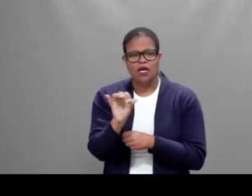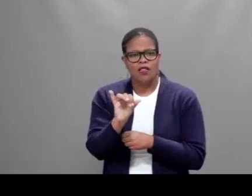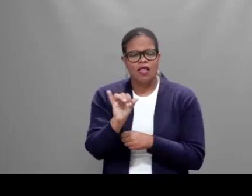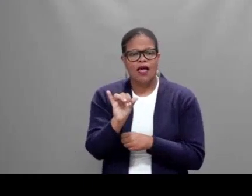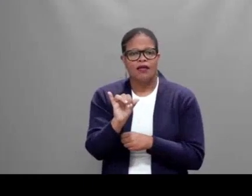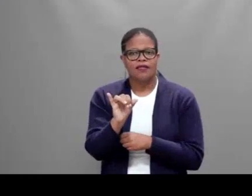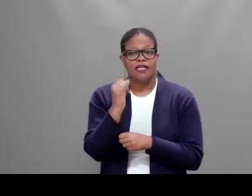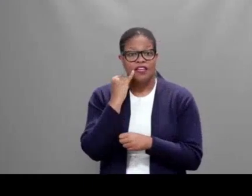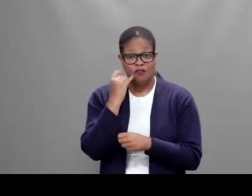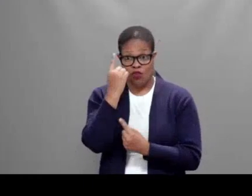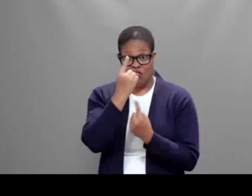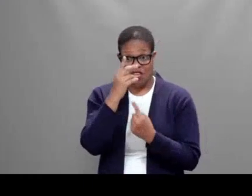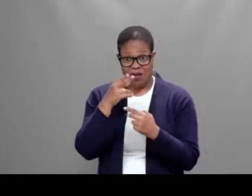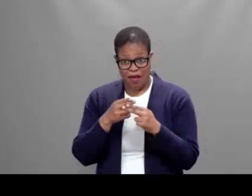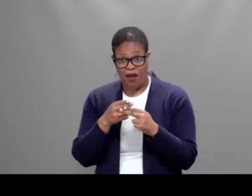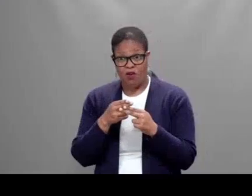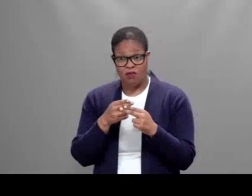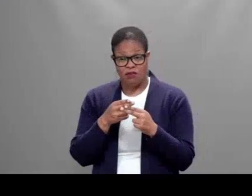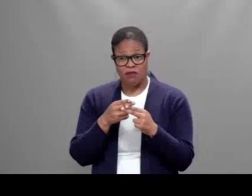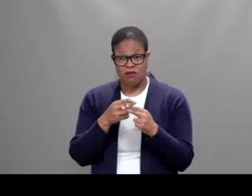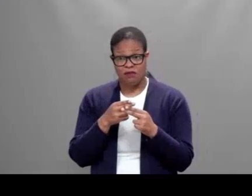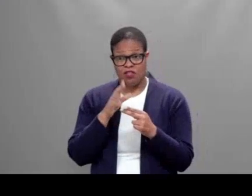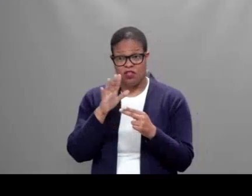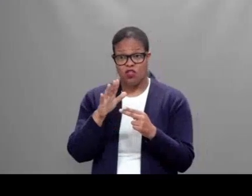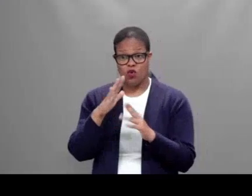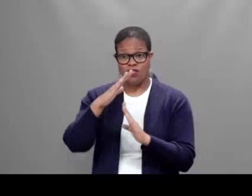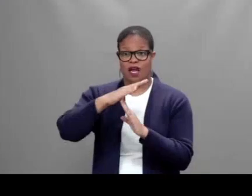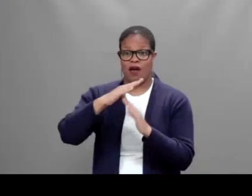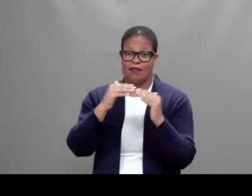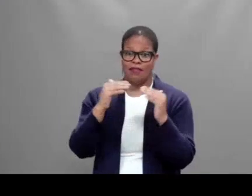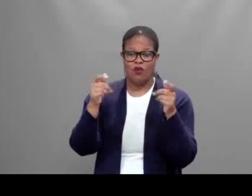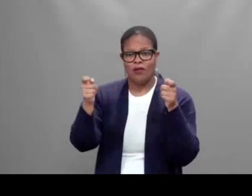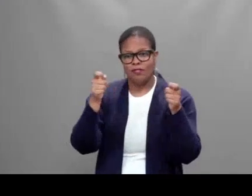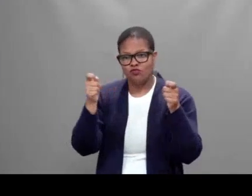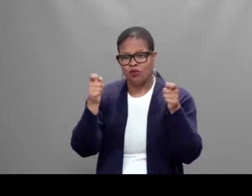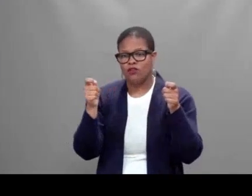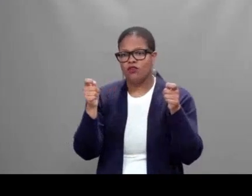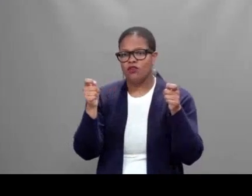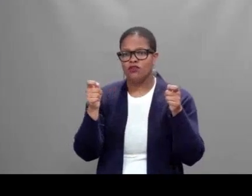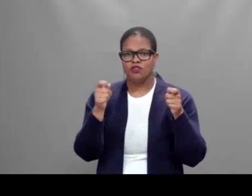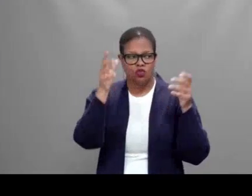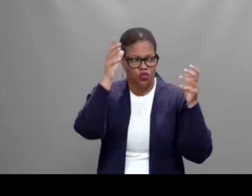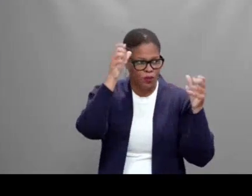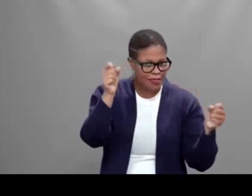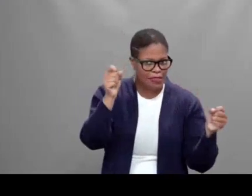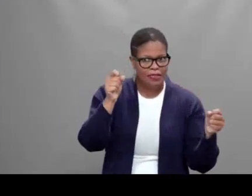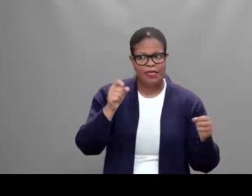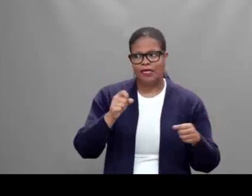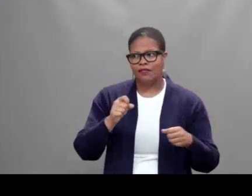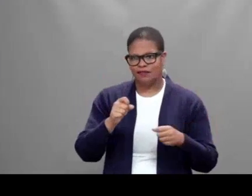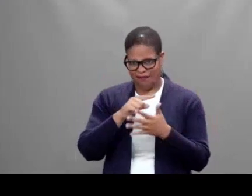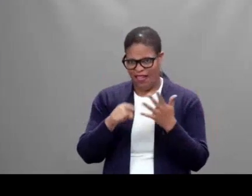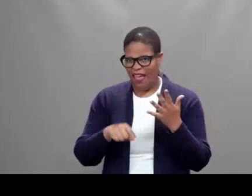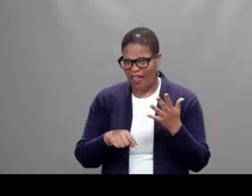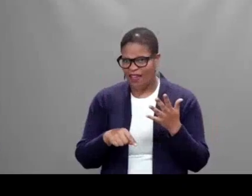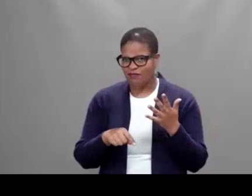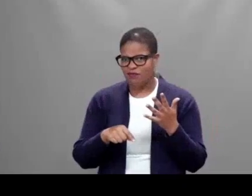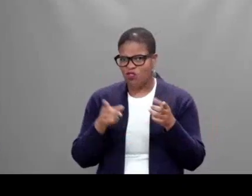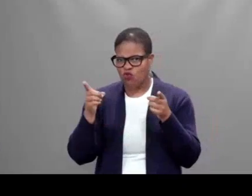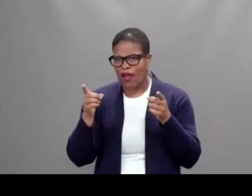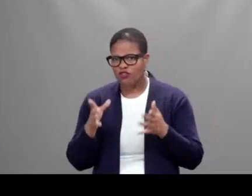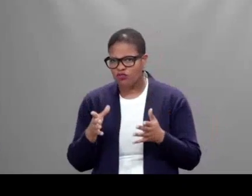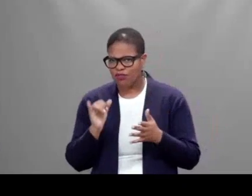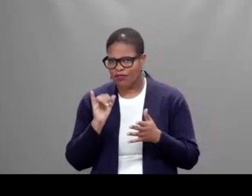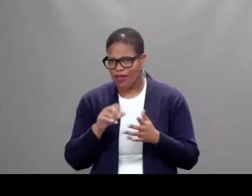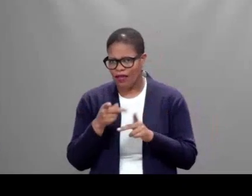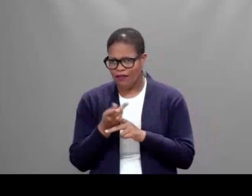if you're thinking kind of your top level administrators, superintendent, your, those kinds of things, your directors